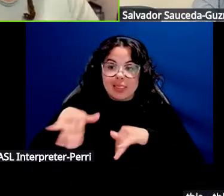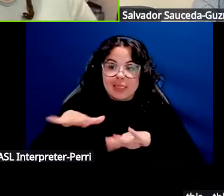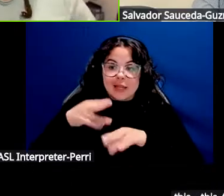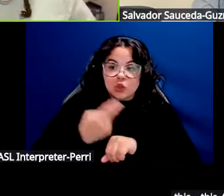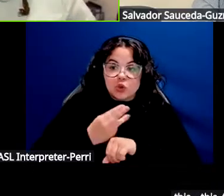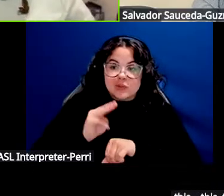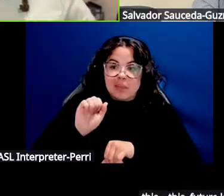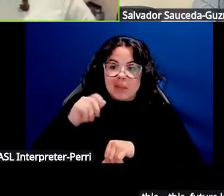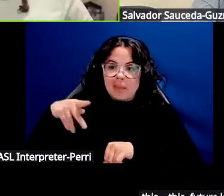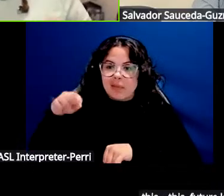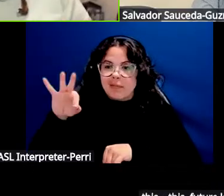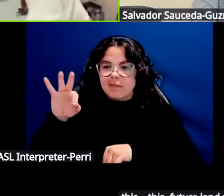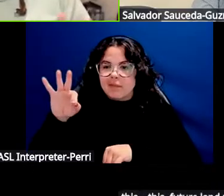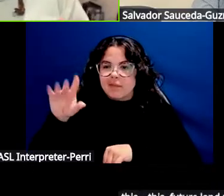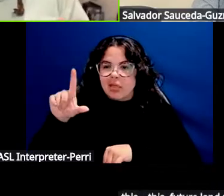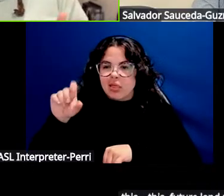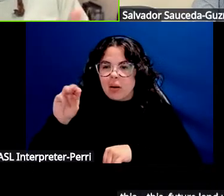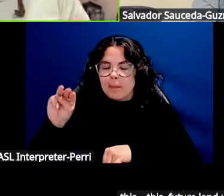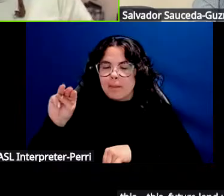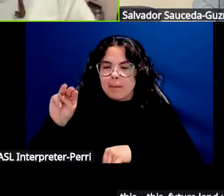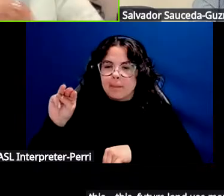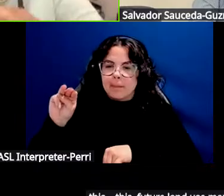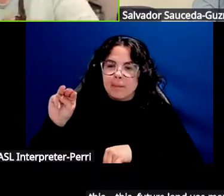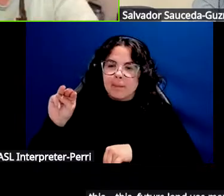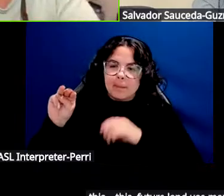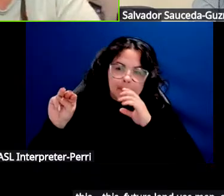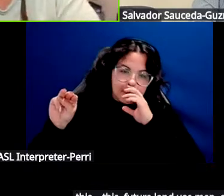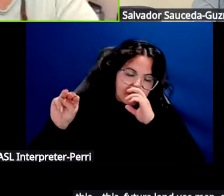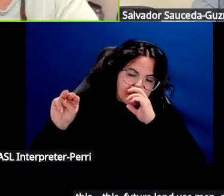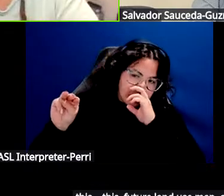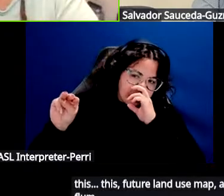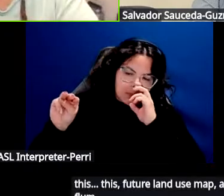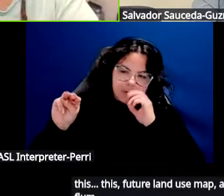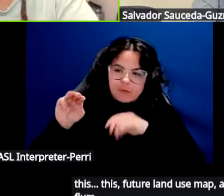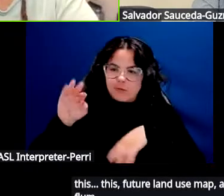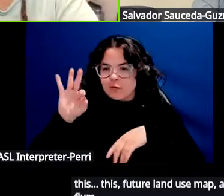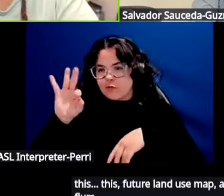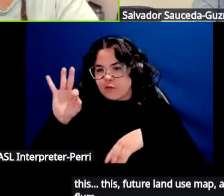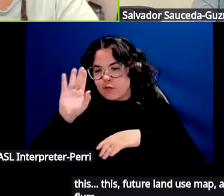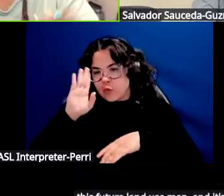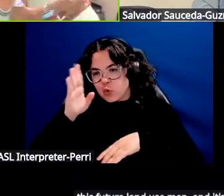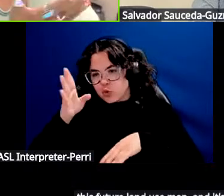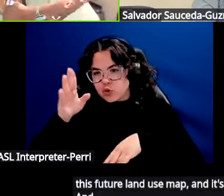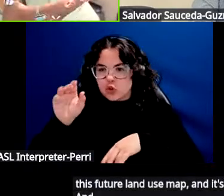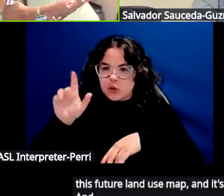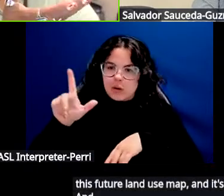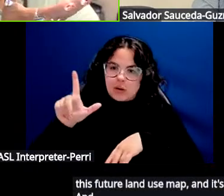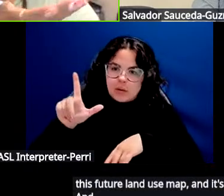the FLUM. The acronym is the FLUM, and